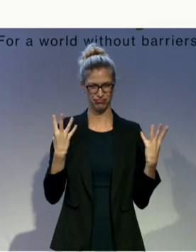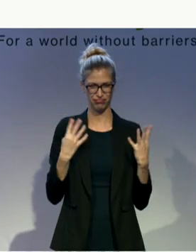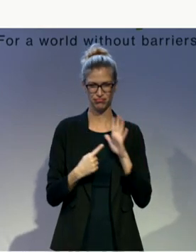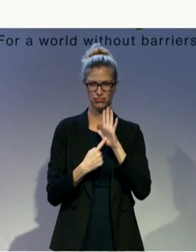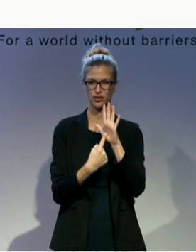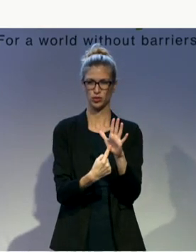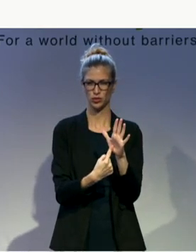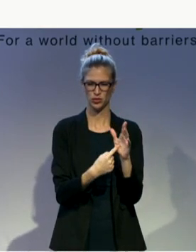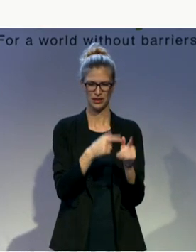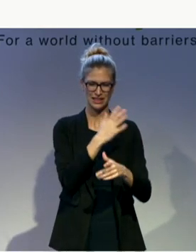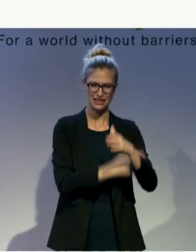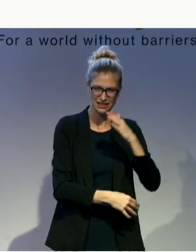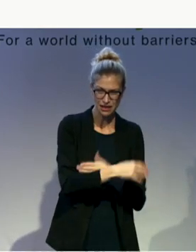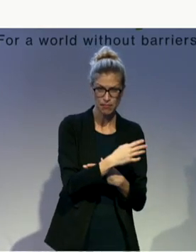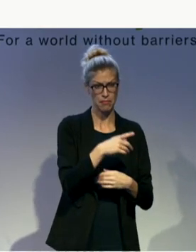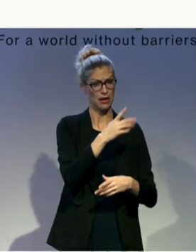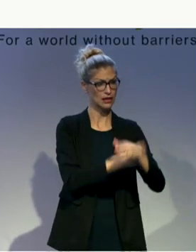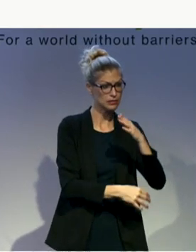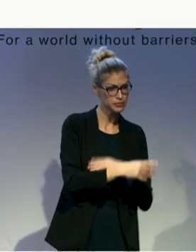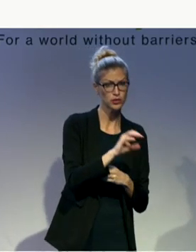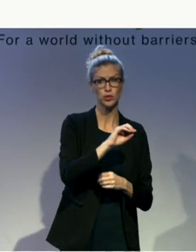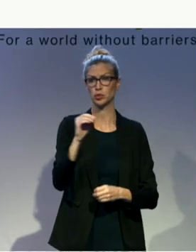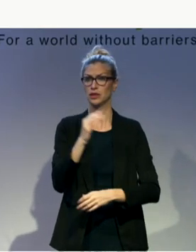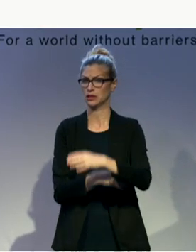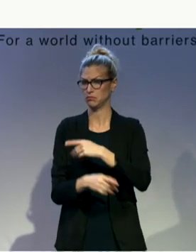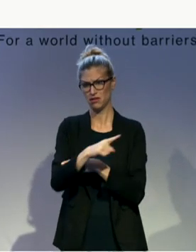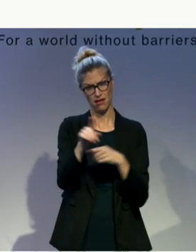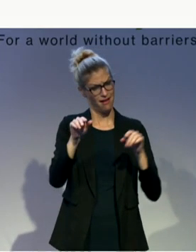of engagement. And I mean, da.